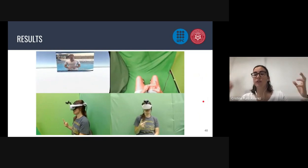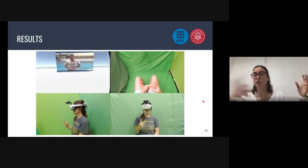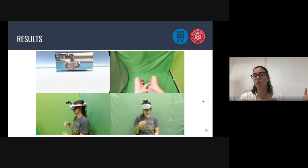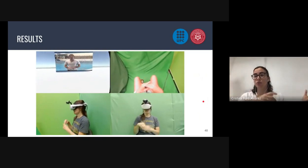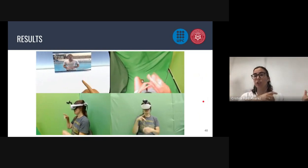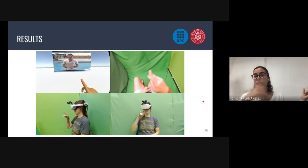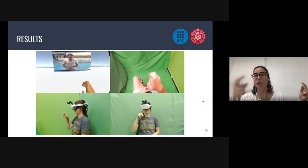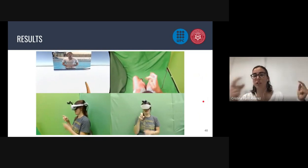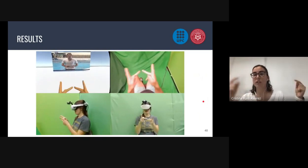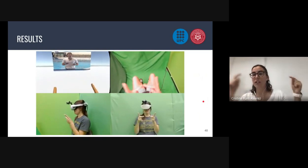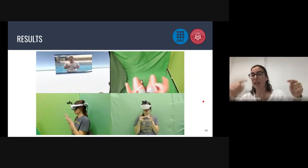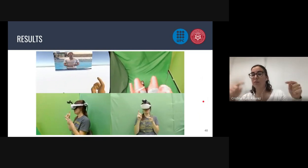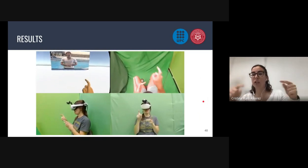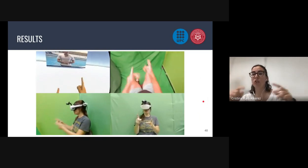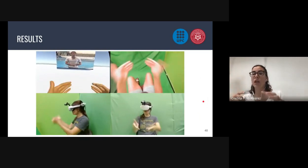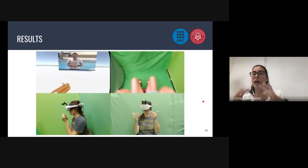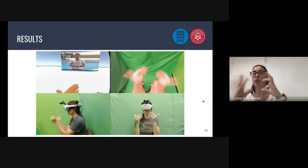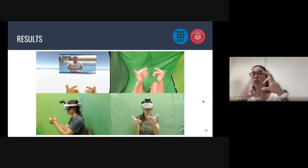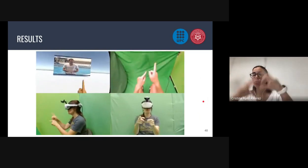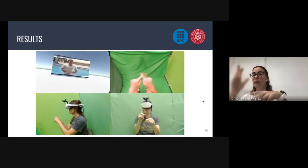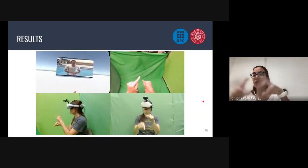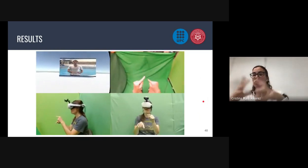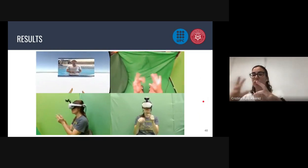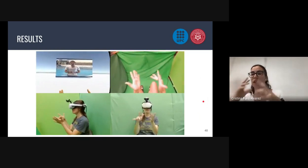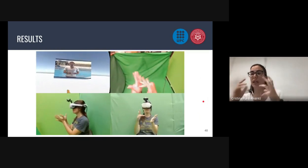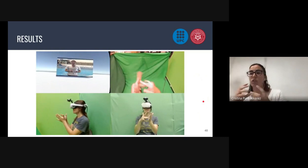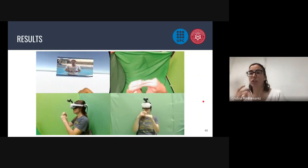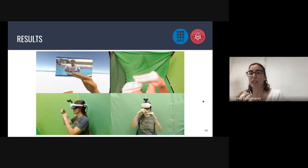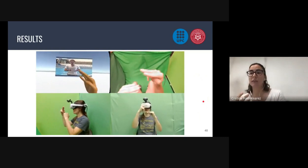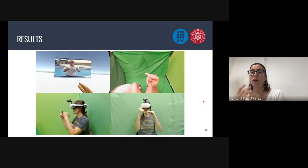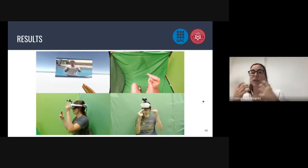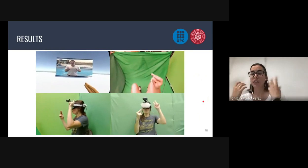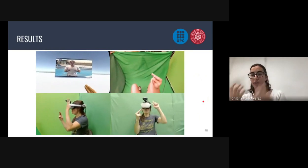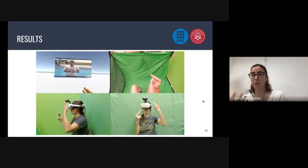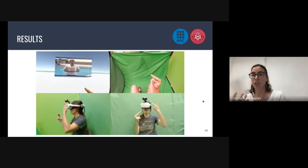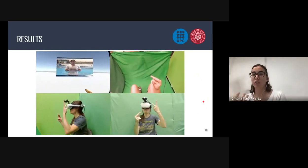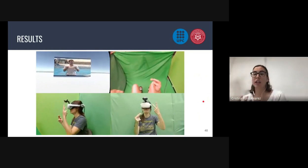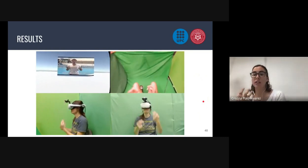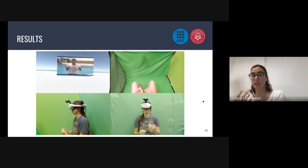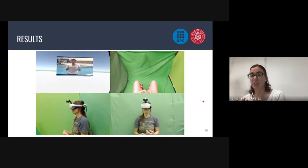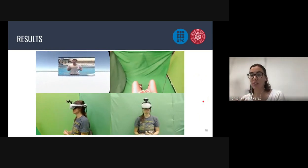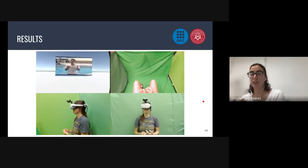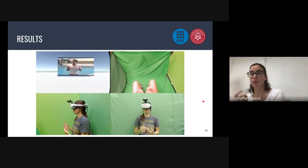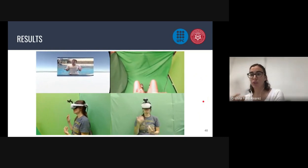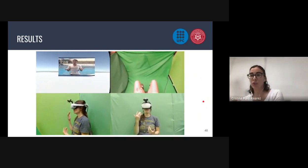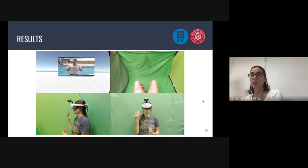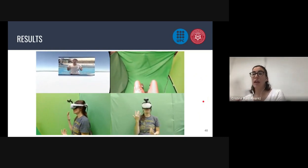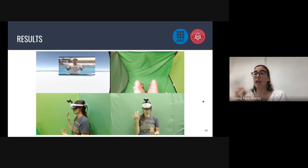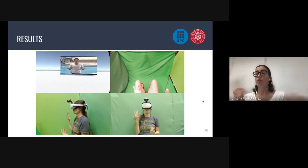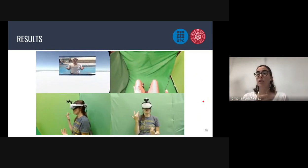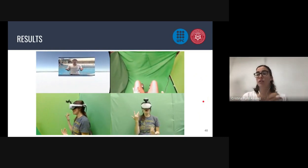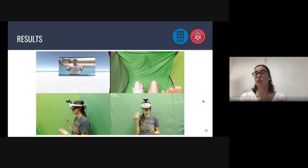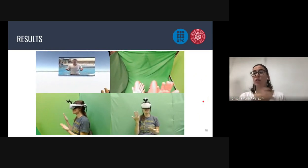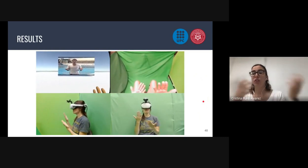really difficult to record this inside video. And although you may not see the hands all the time, the information of the hands is still recorded.